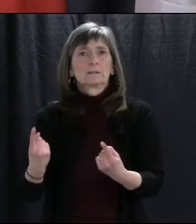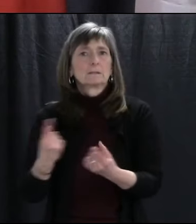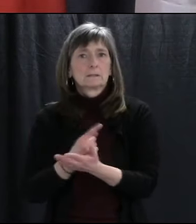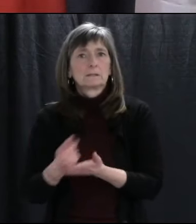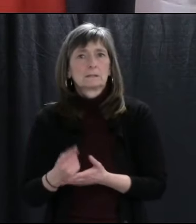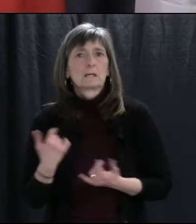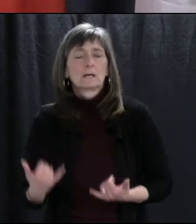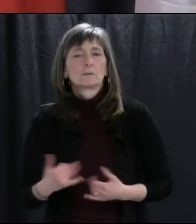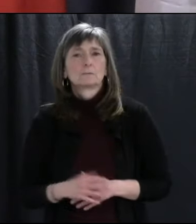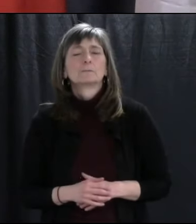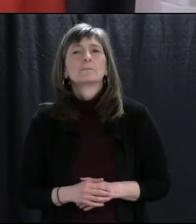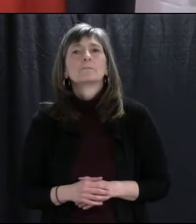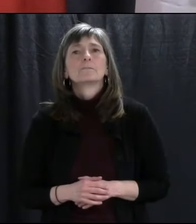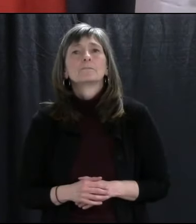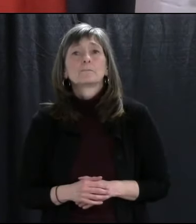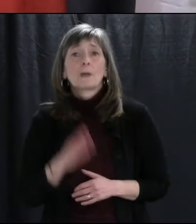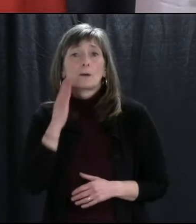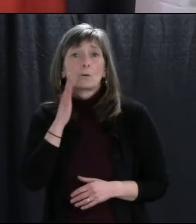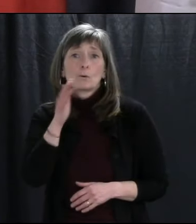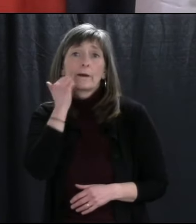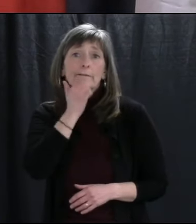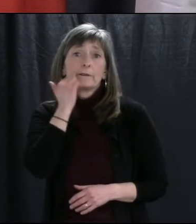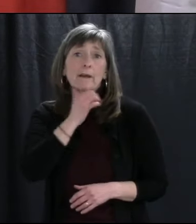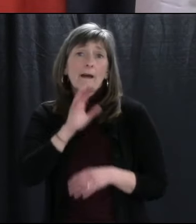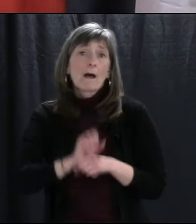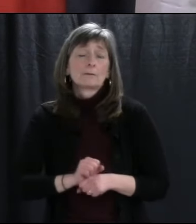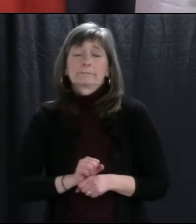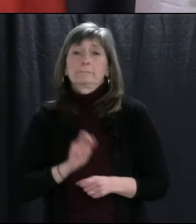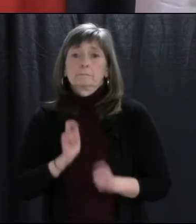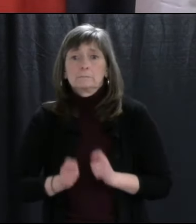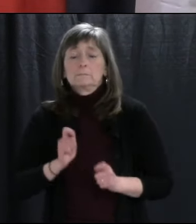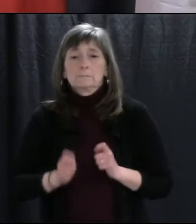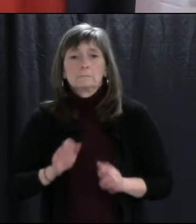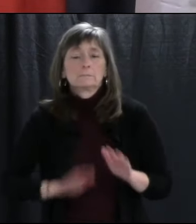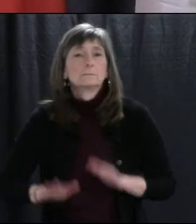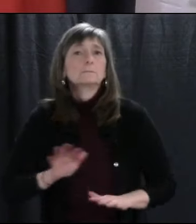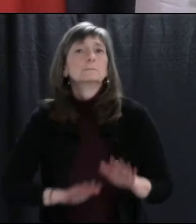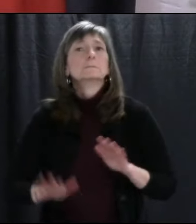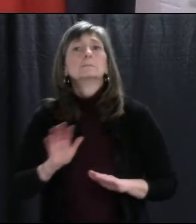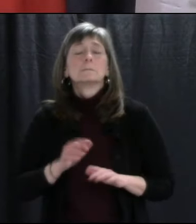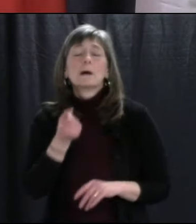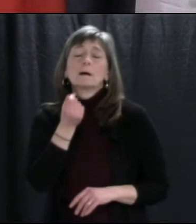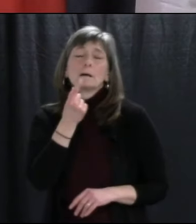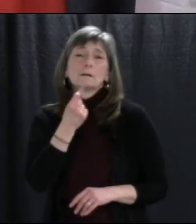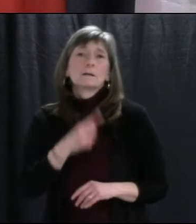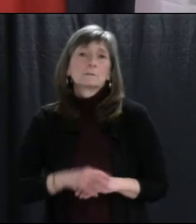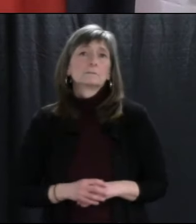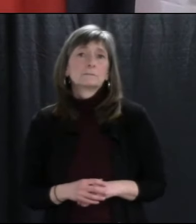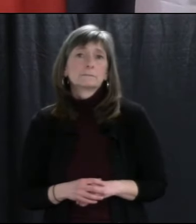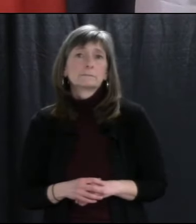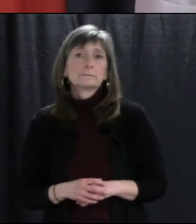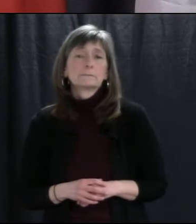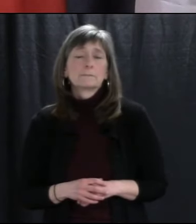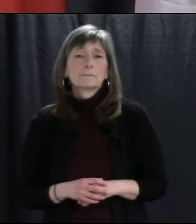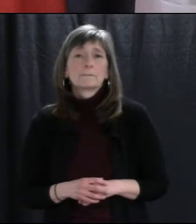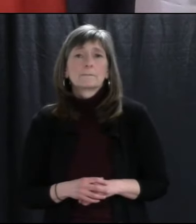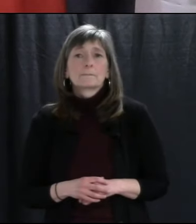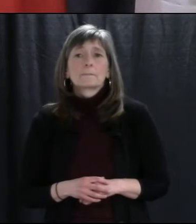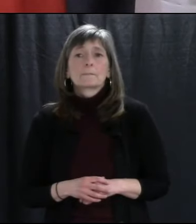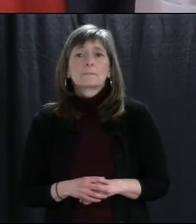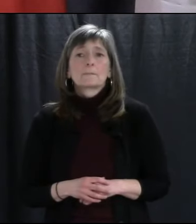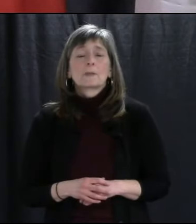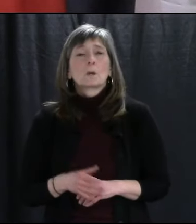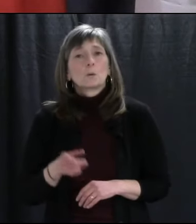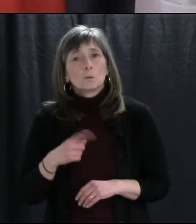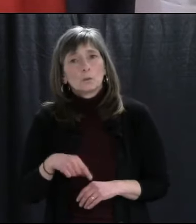a big adjustment for your daily routine as we make our way through this pandemic together. It is important that we continue